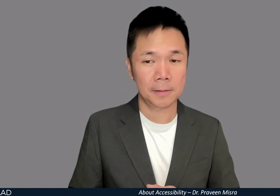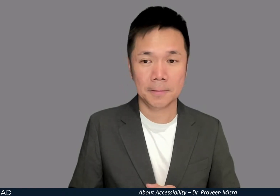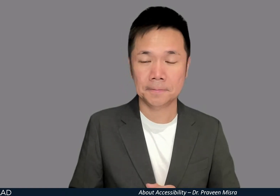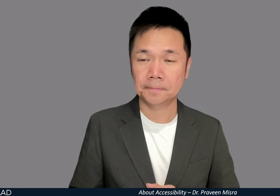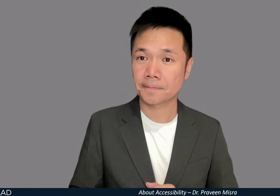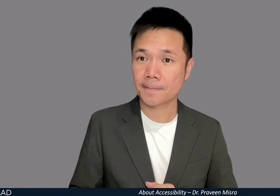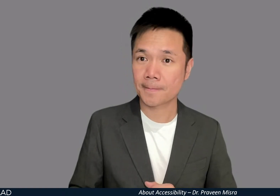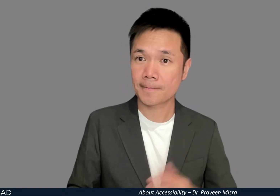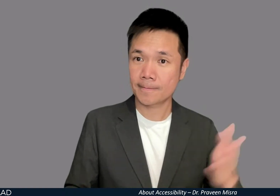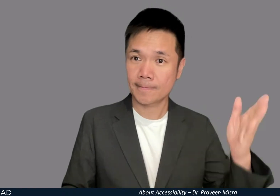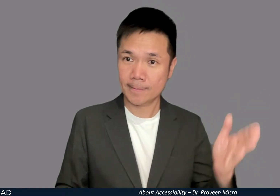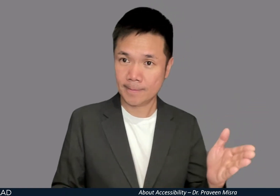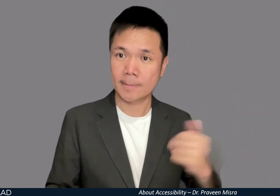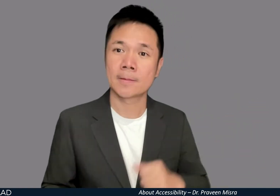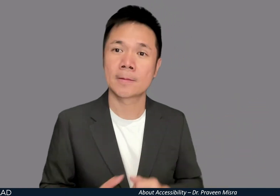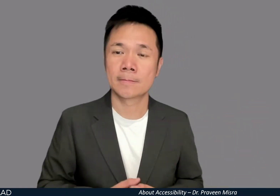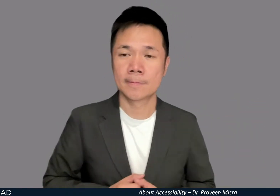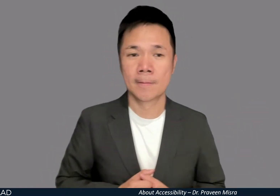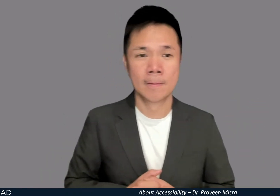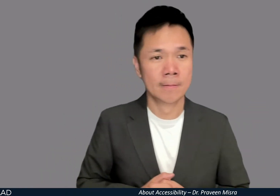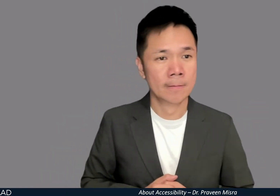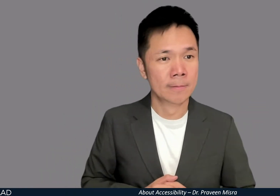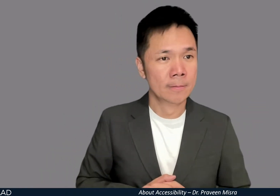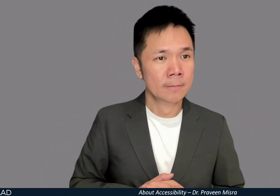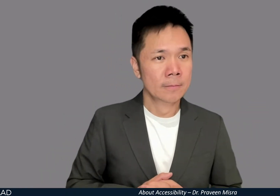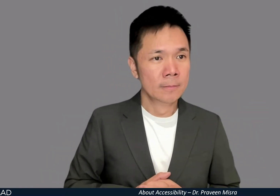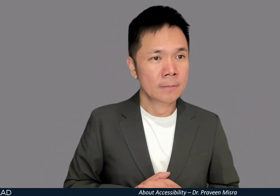And I'm just going to